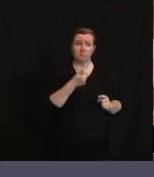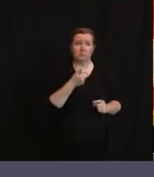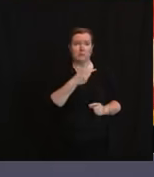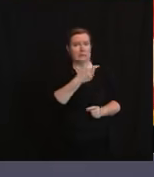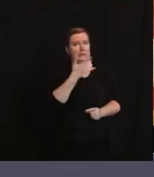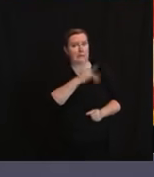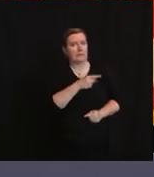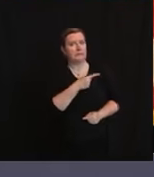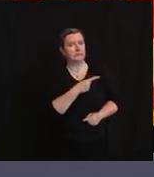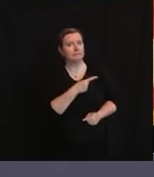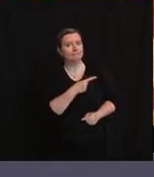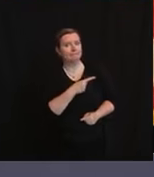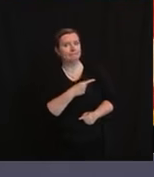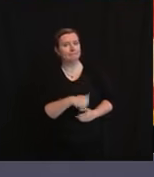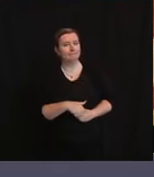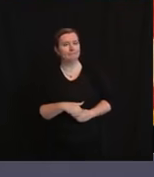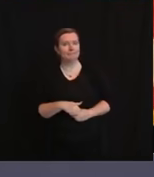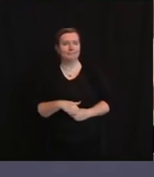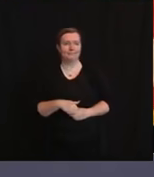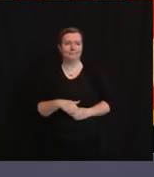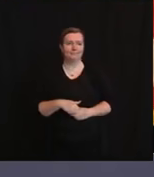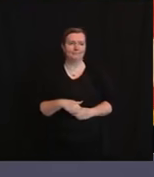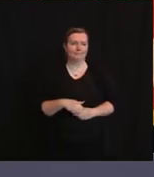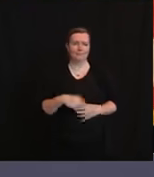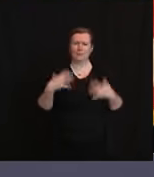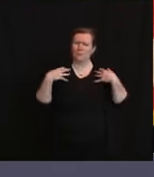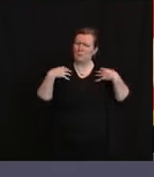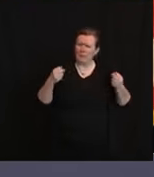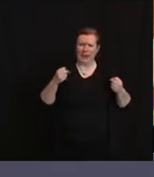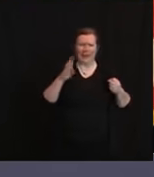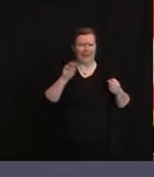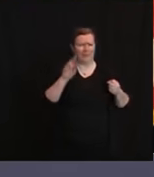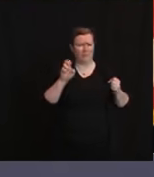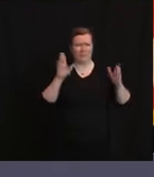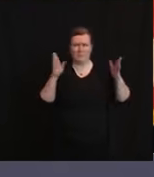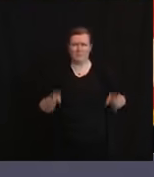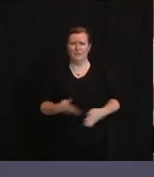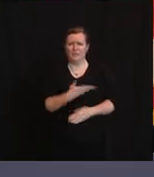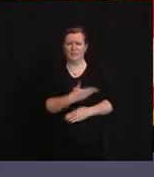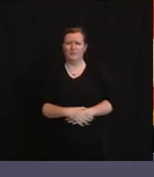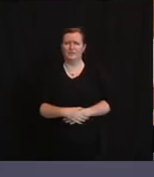but mostly incredibly brave. We're going to start over here today, Dante.